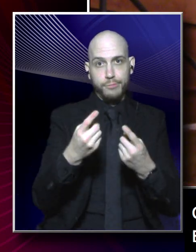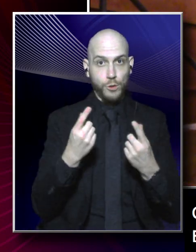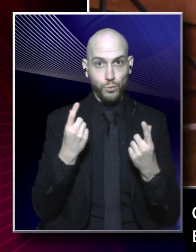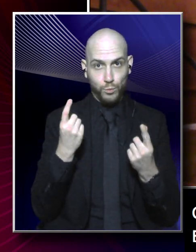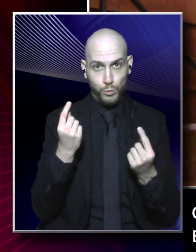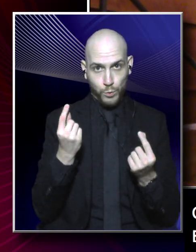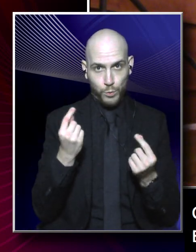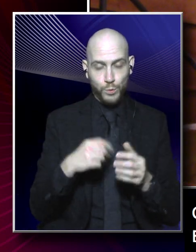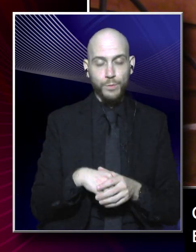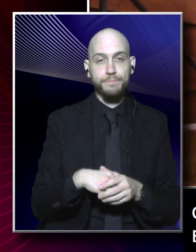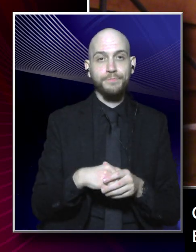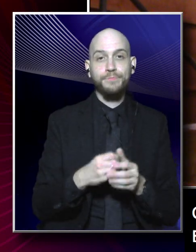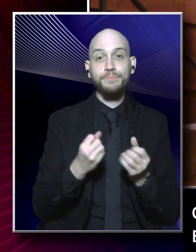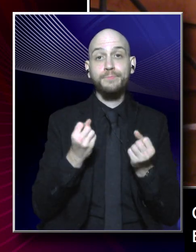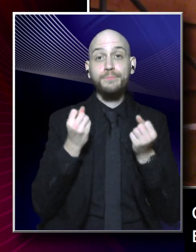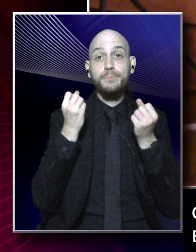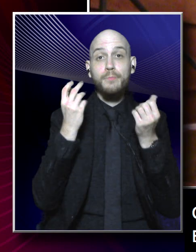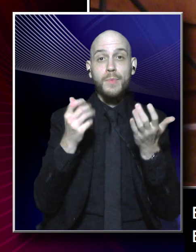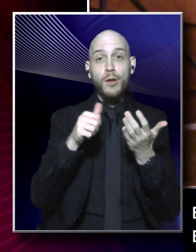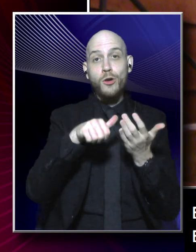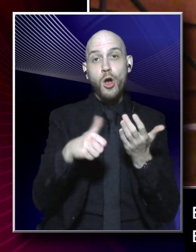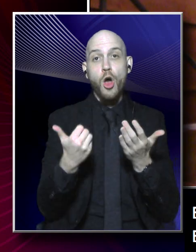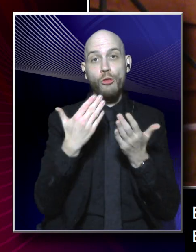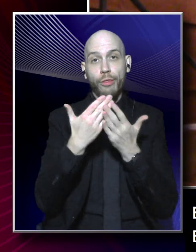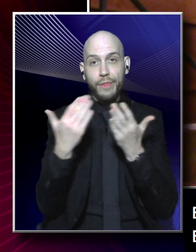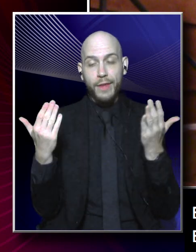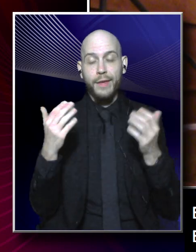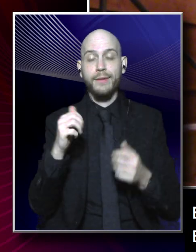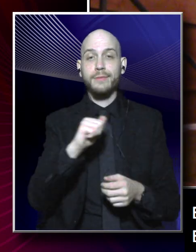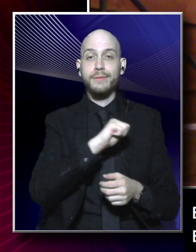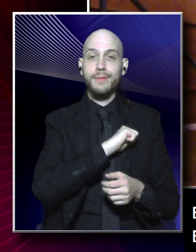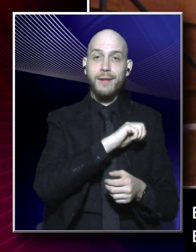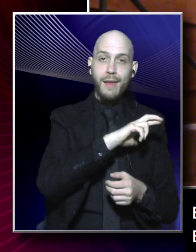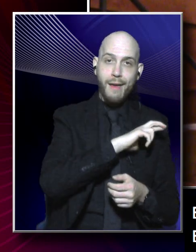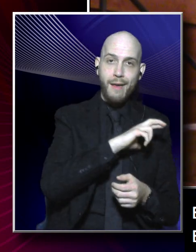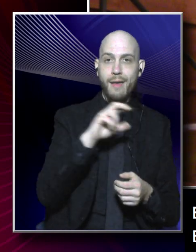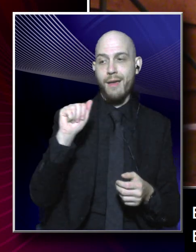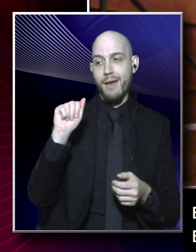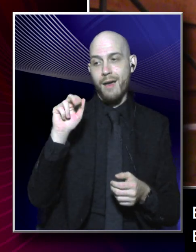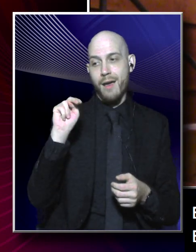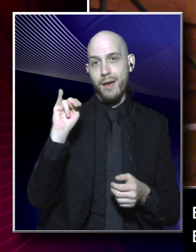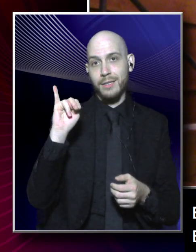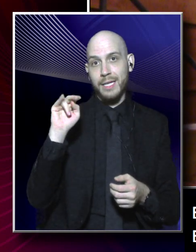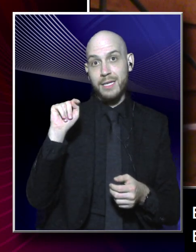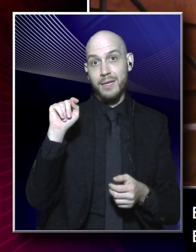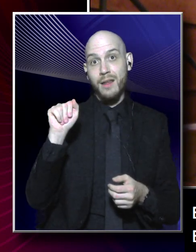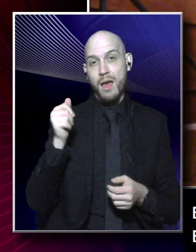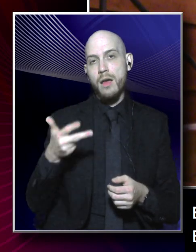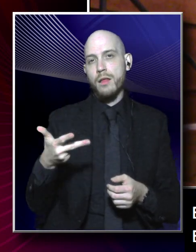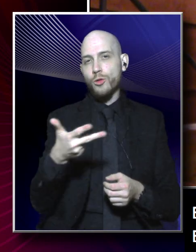that Annette and Anita and I are still working on in terms of